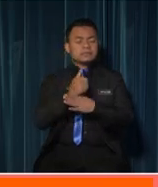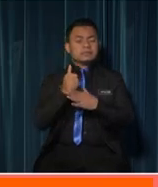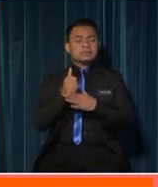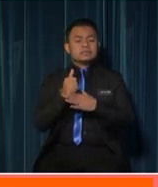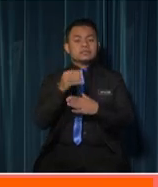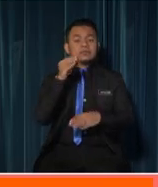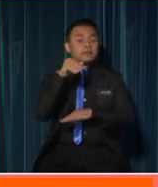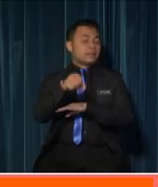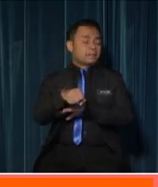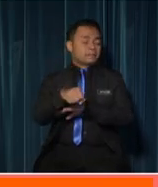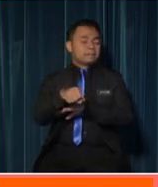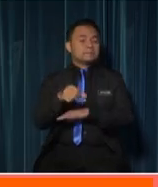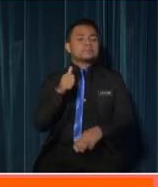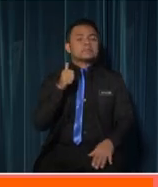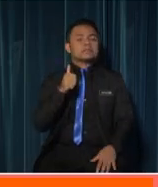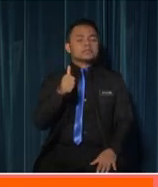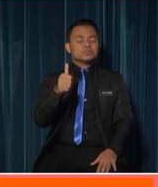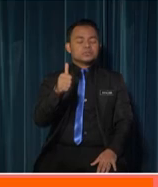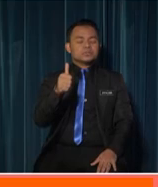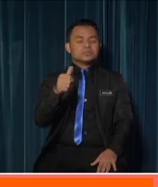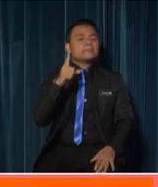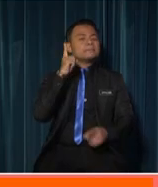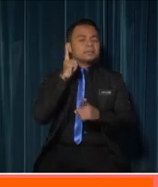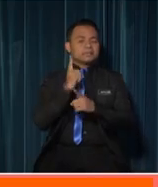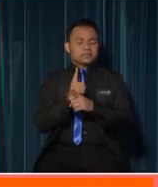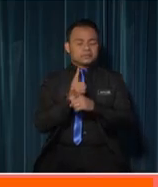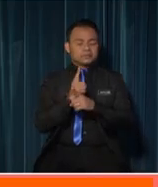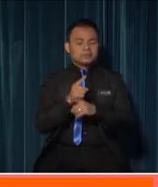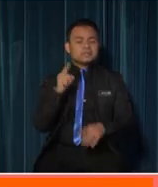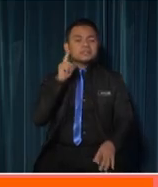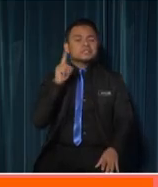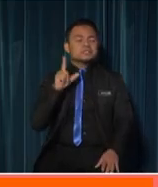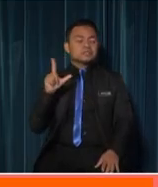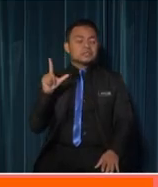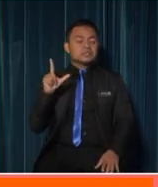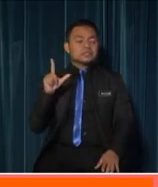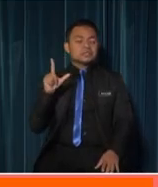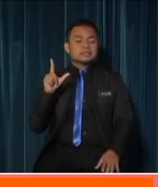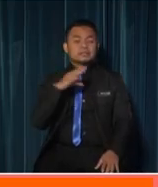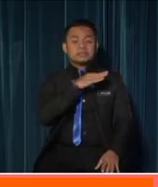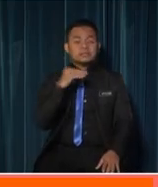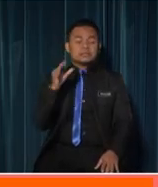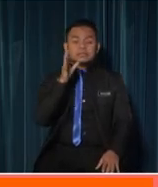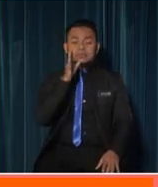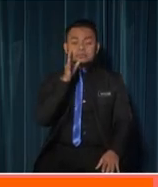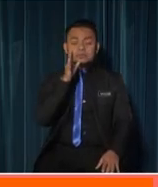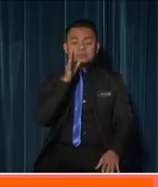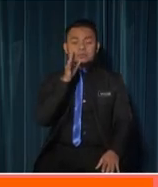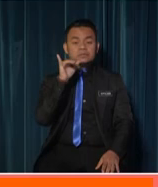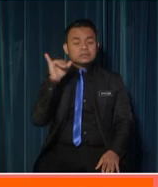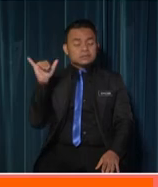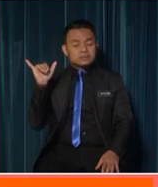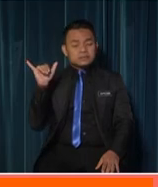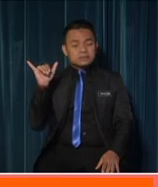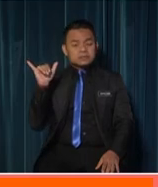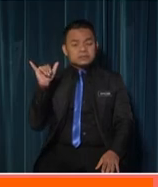Very good! That's correct! Zulaika and her mother are preparing